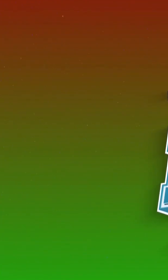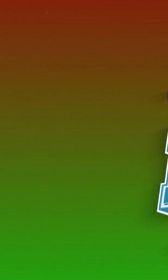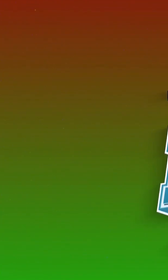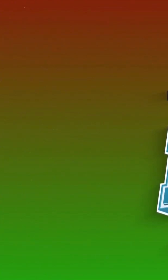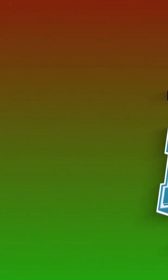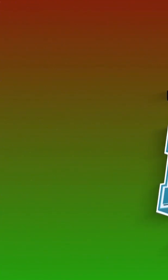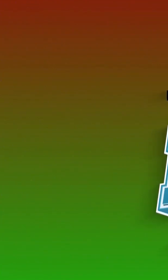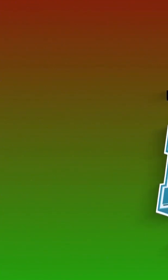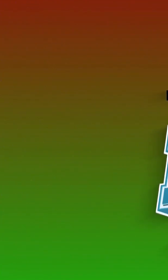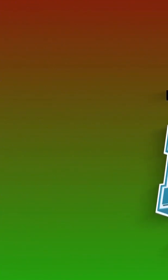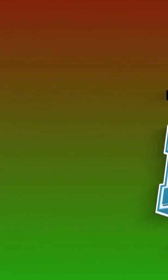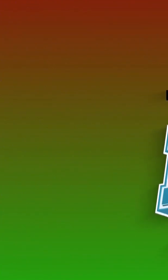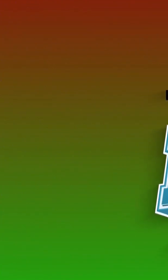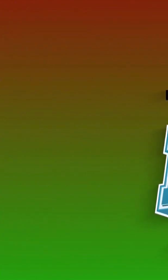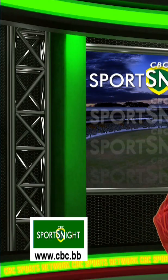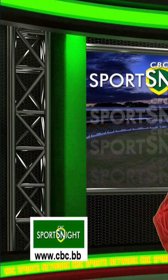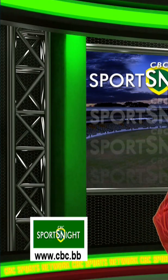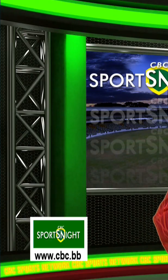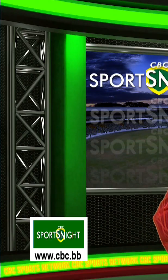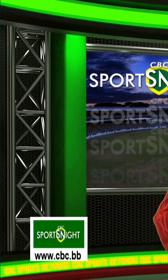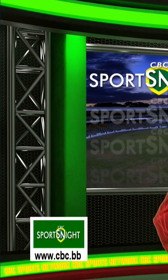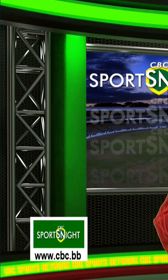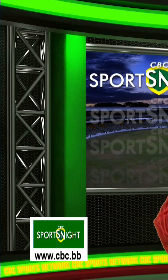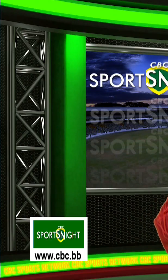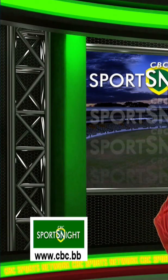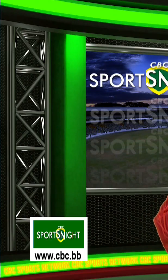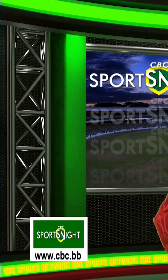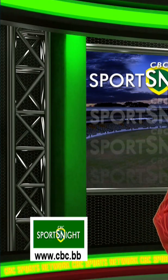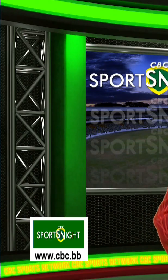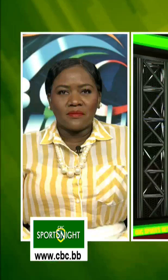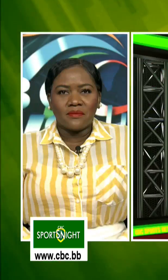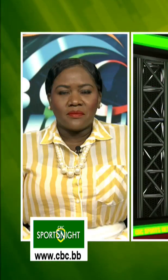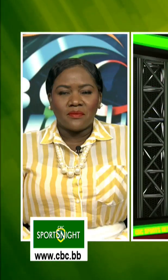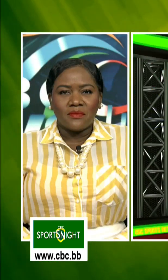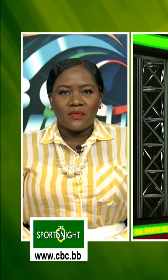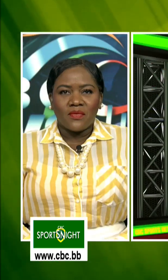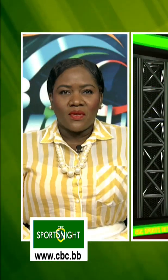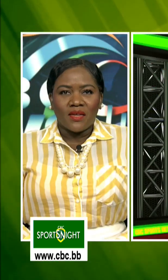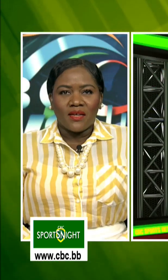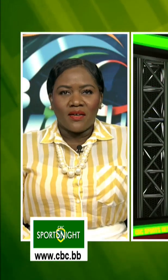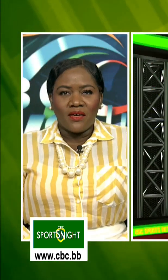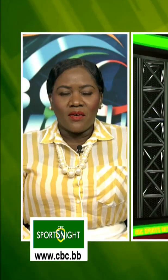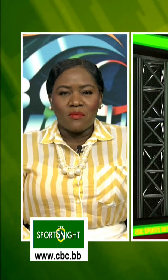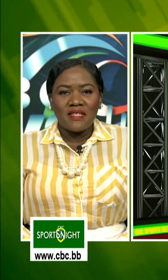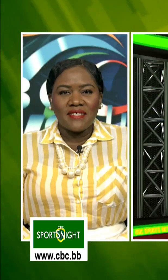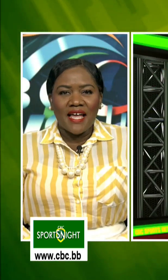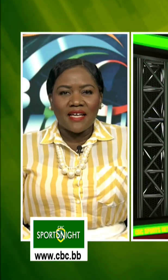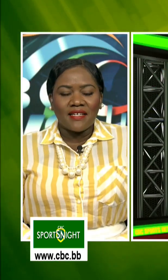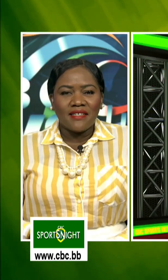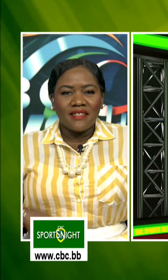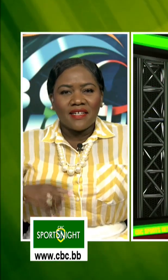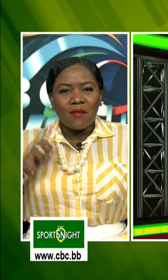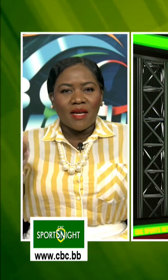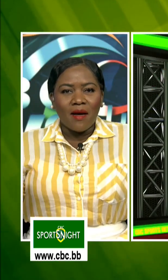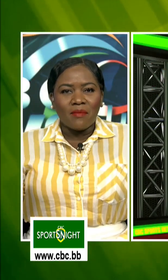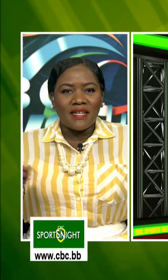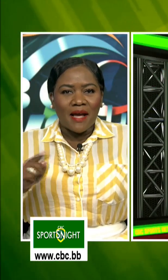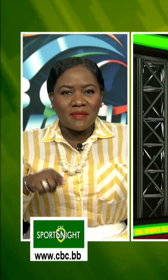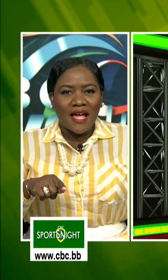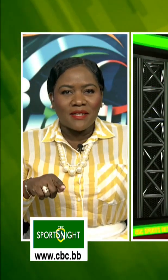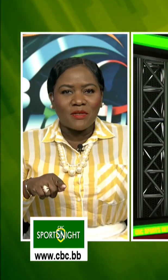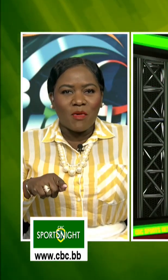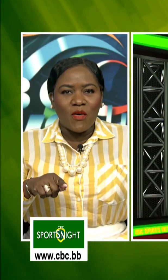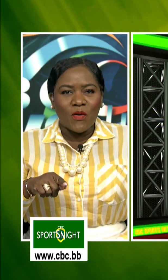A Dasani BSAT Championships. And that's it for sports. Back over to you, Tisha. Oh, BSAC coming up